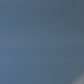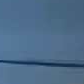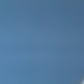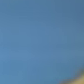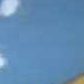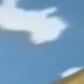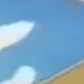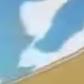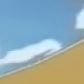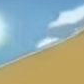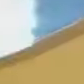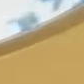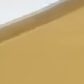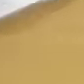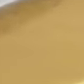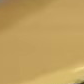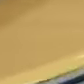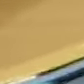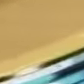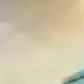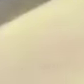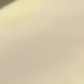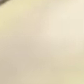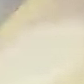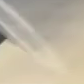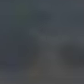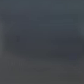You are watching KTN Weekend Prime.